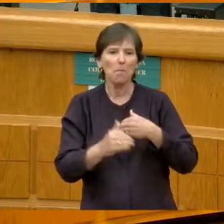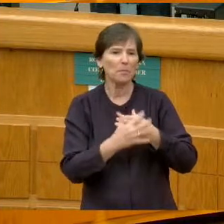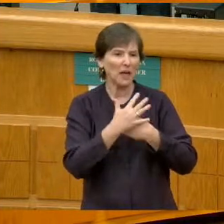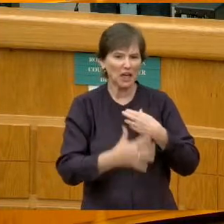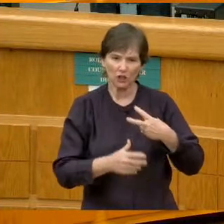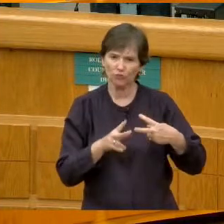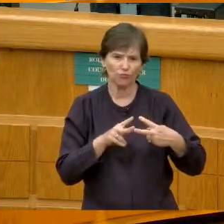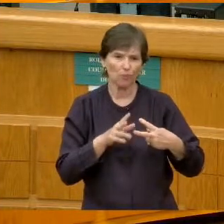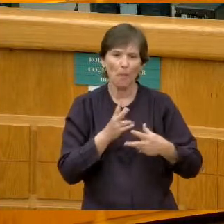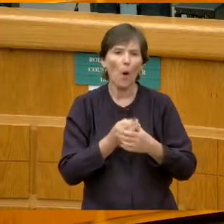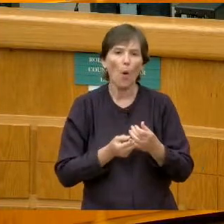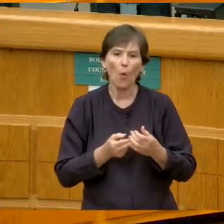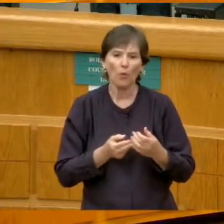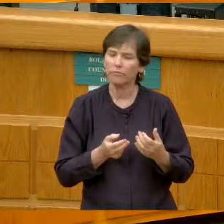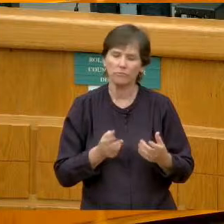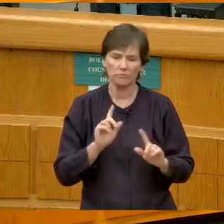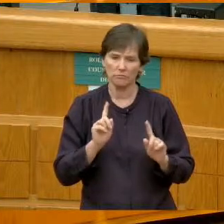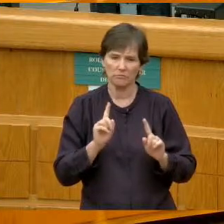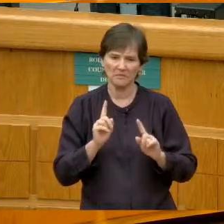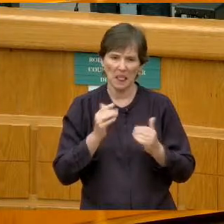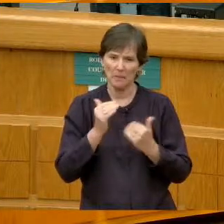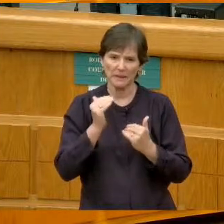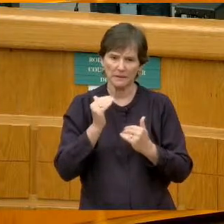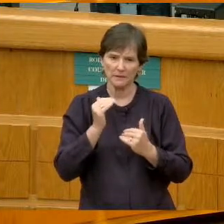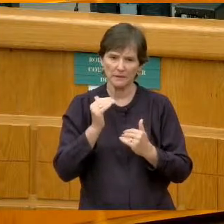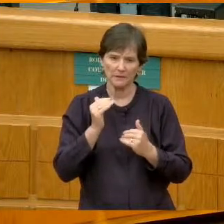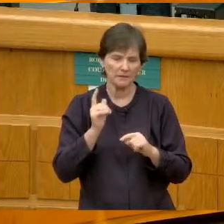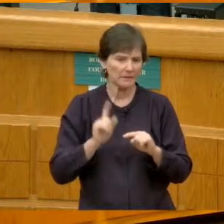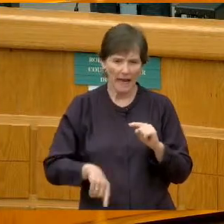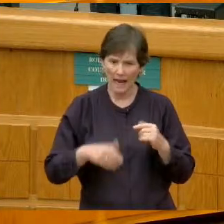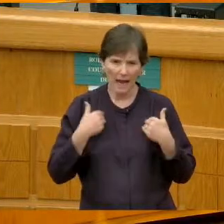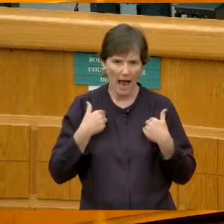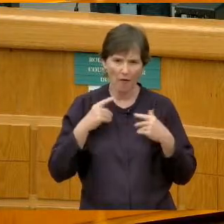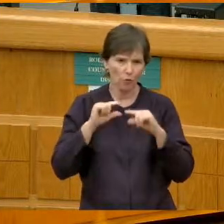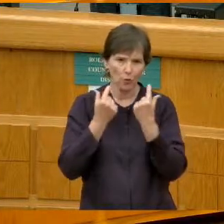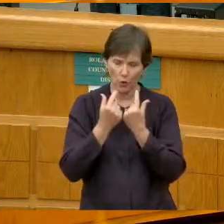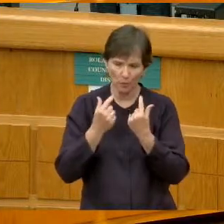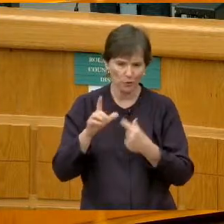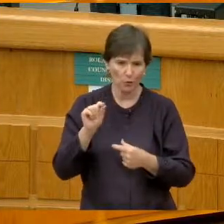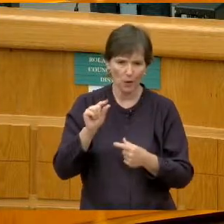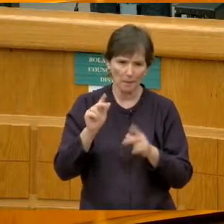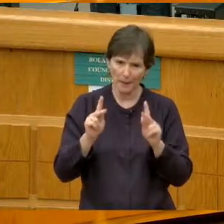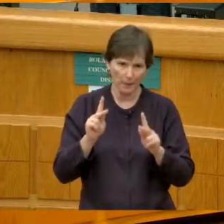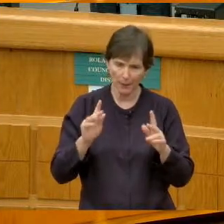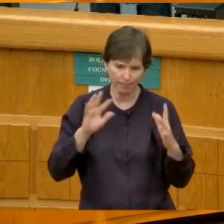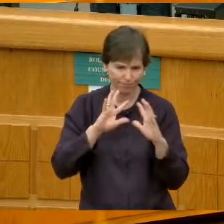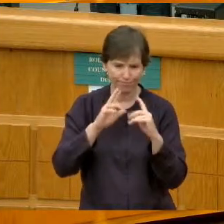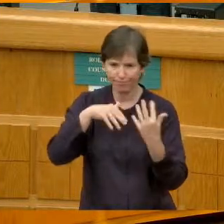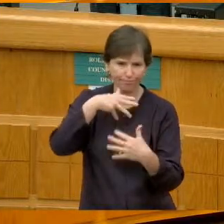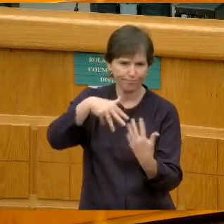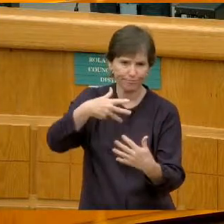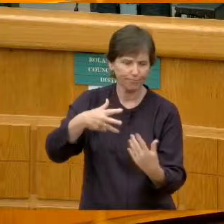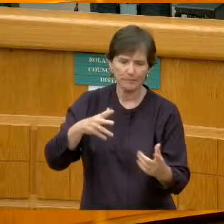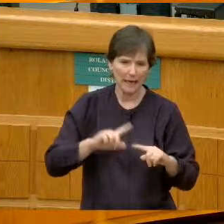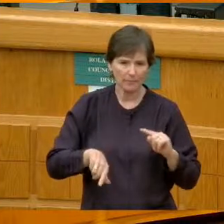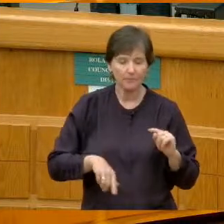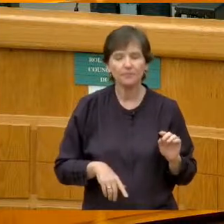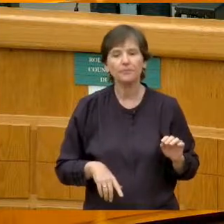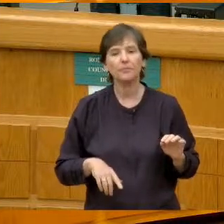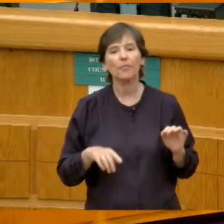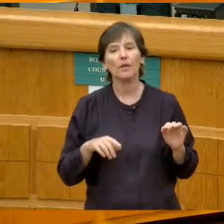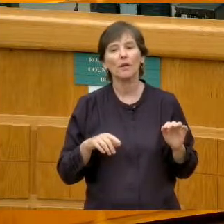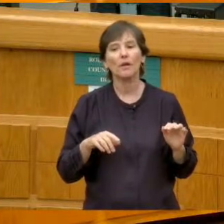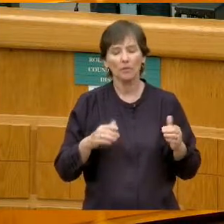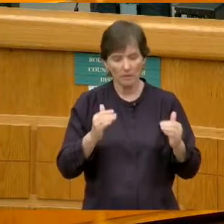Beach, is not prohibited. Okay, so that's a no on both. Can I lie down? Can I take a towel or some type of a